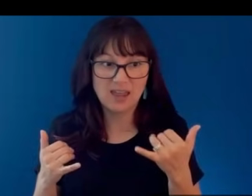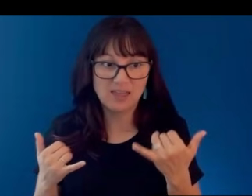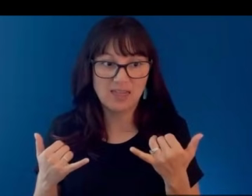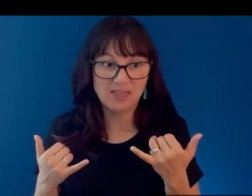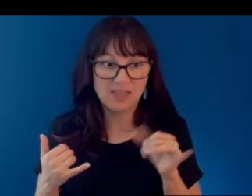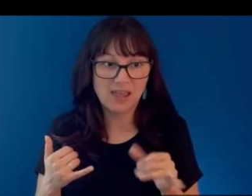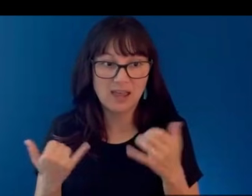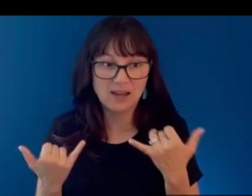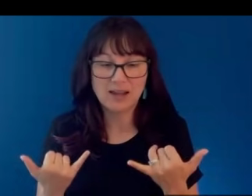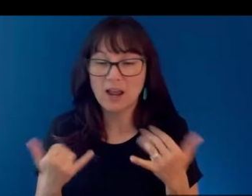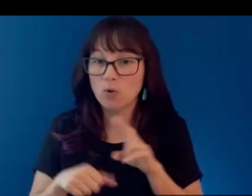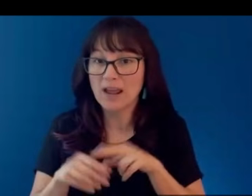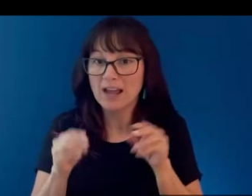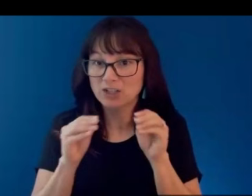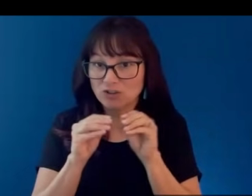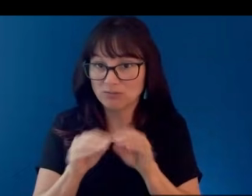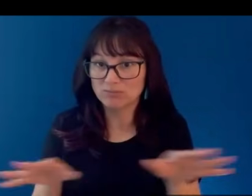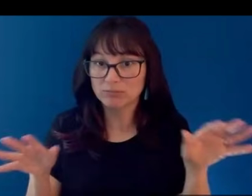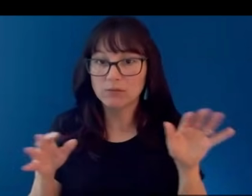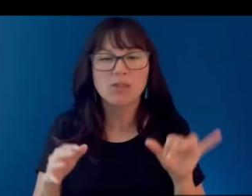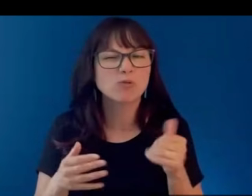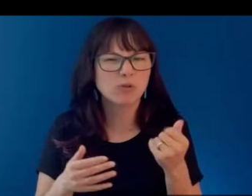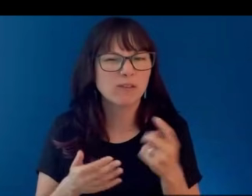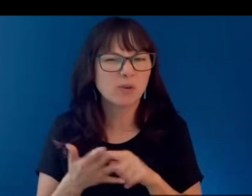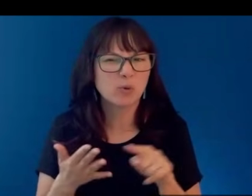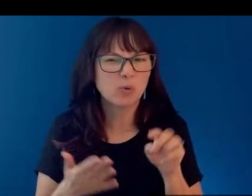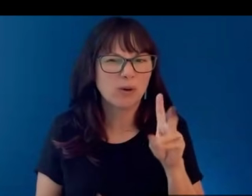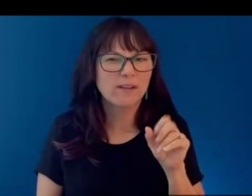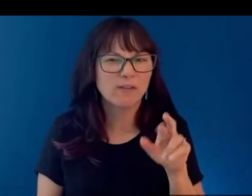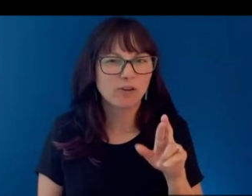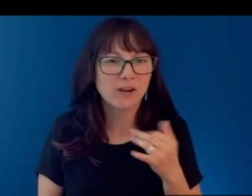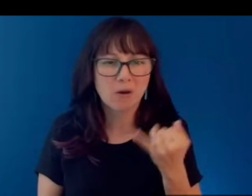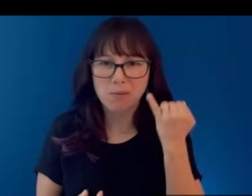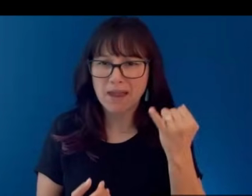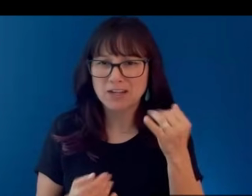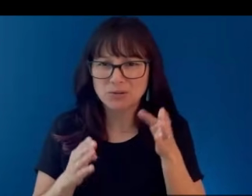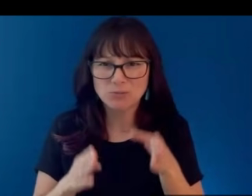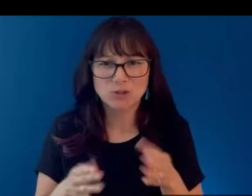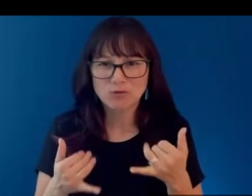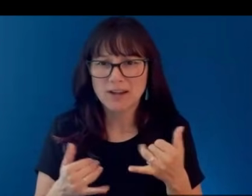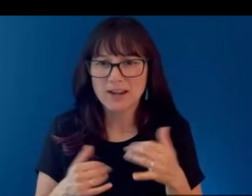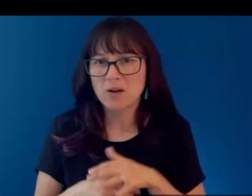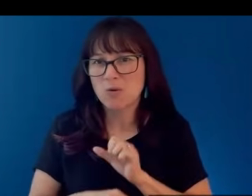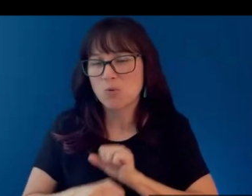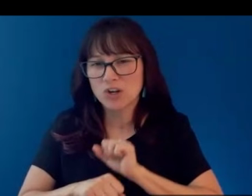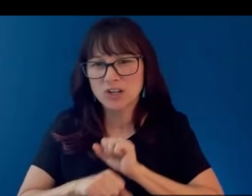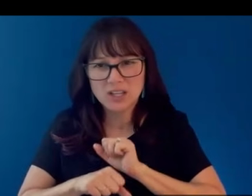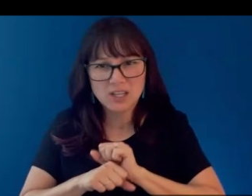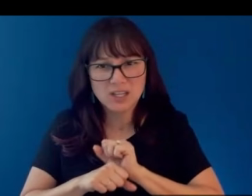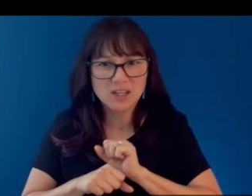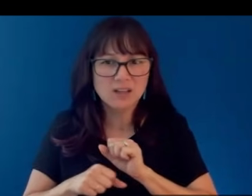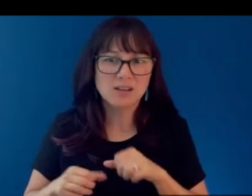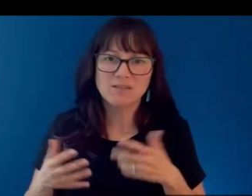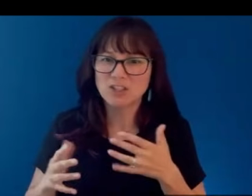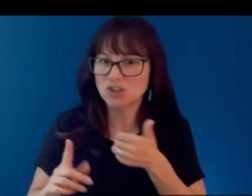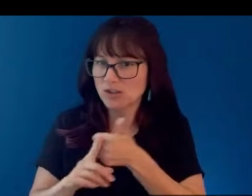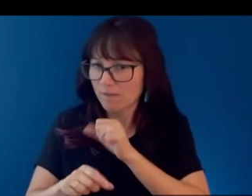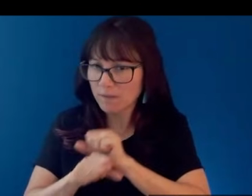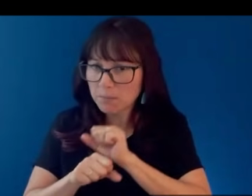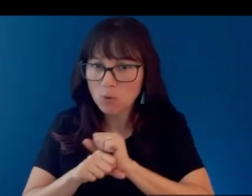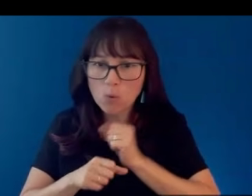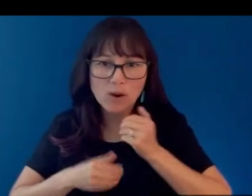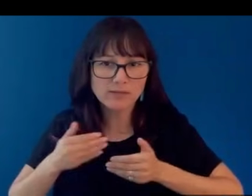those are the couple of the waivers. Imagine somebody who right now is working. They've got themselves